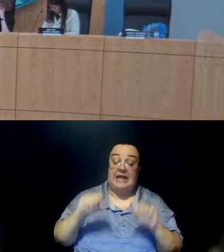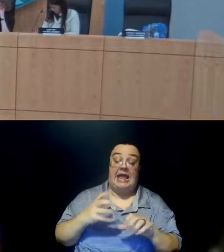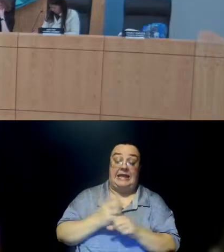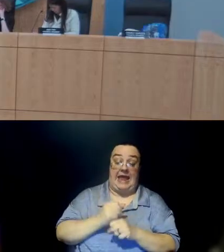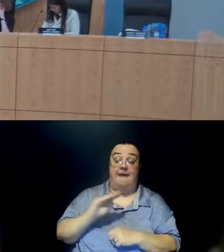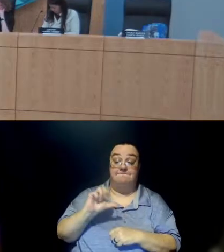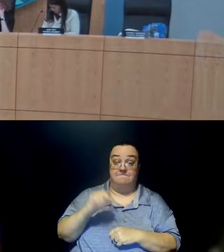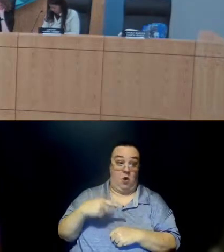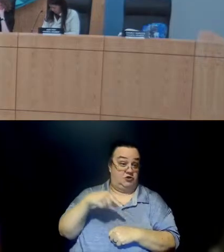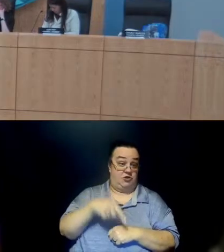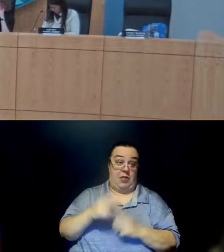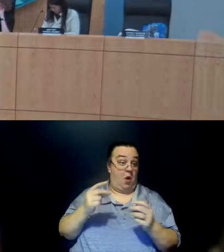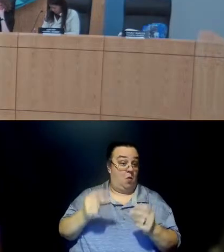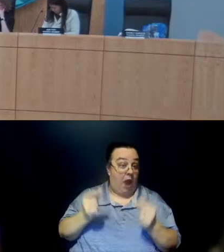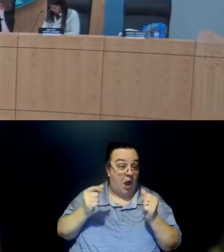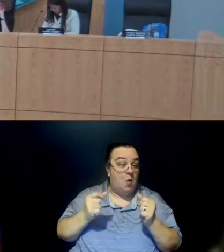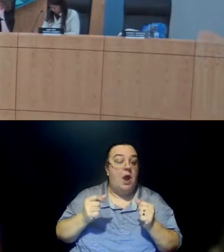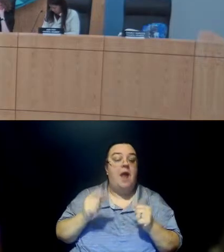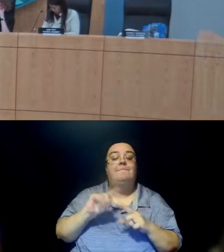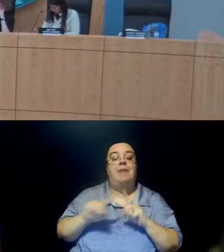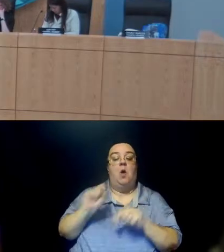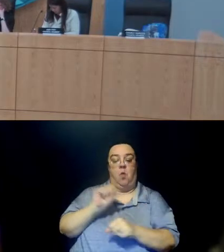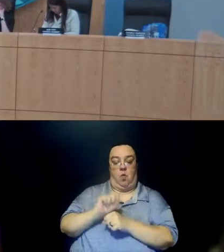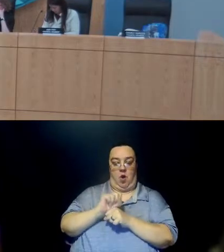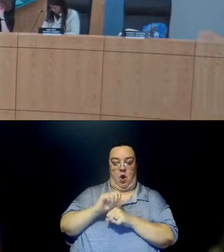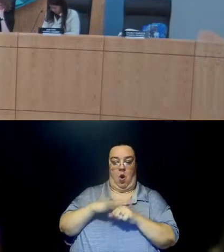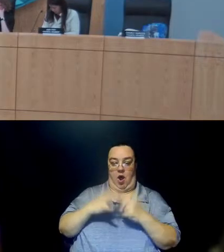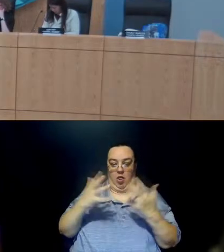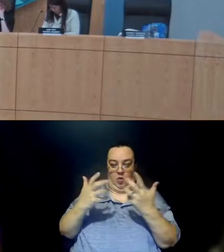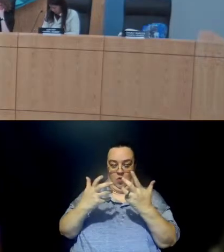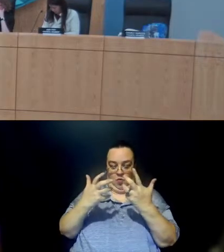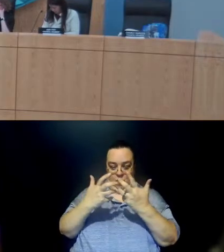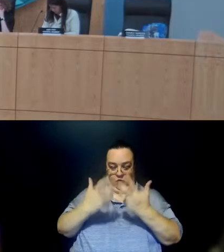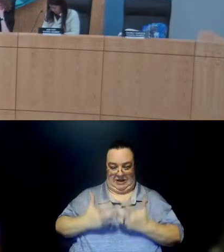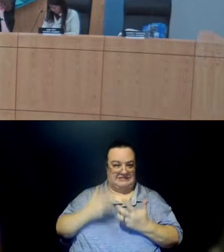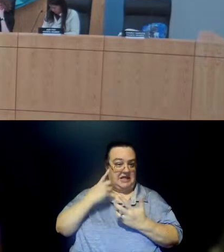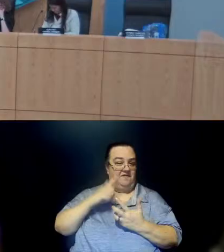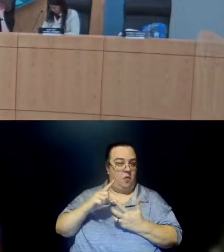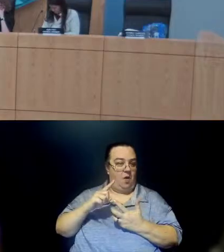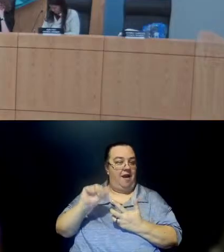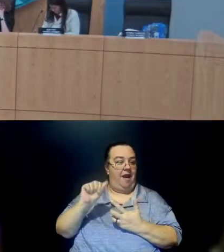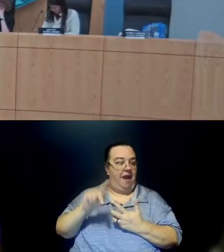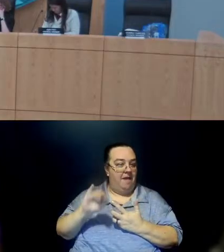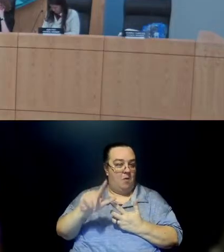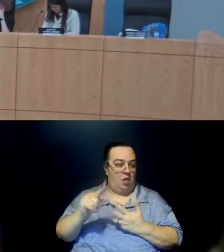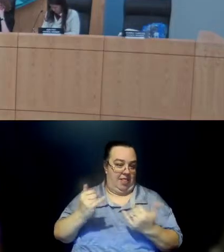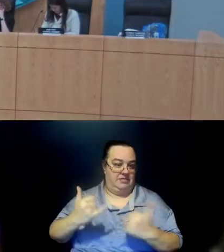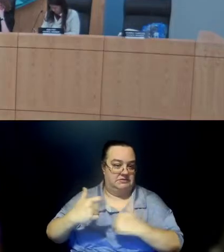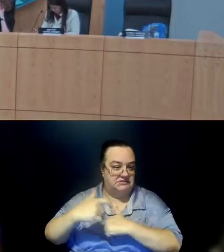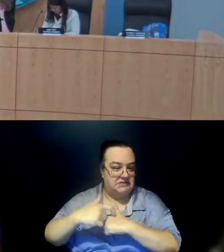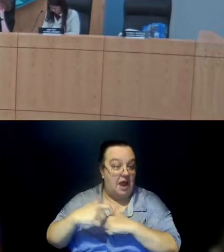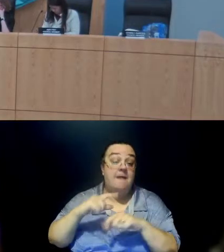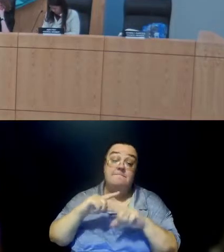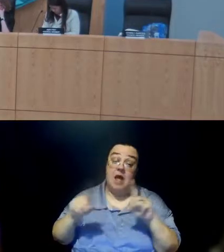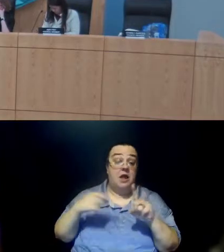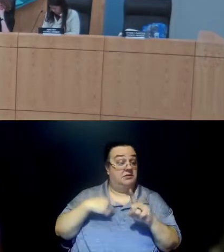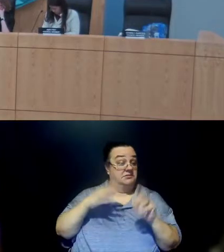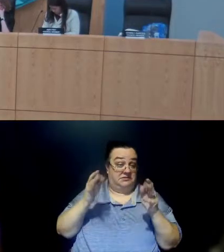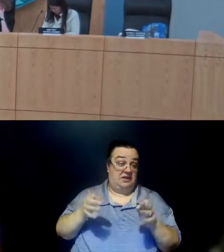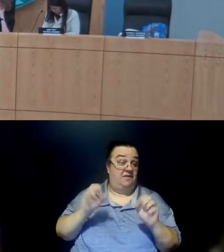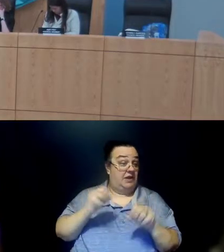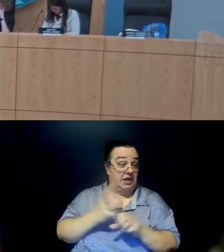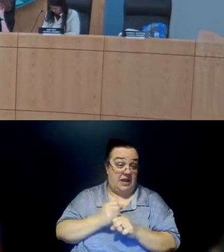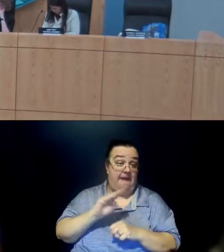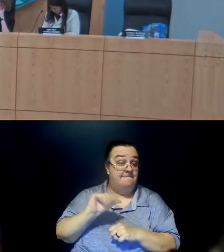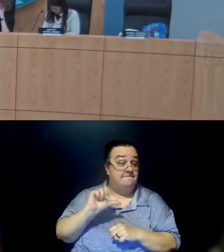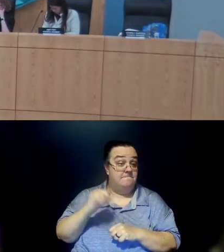right away. Okay. We're working on reconciling April at this time, but I can absolutely get March